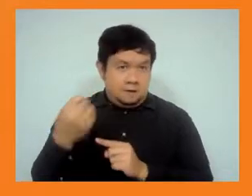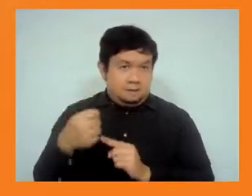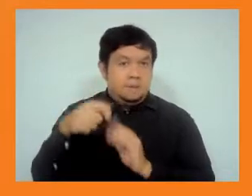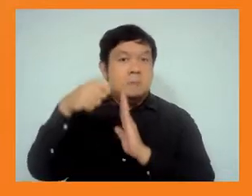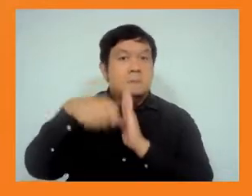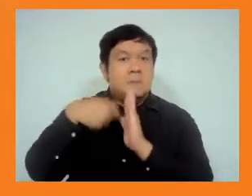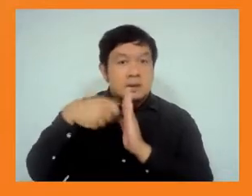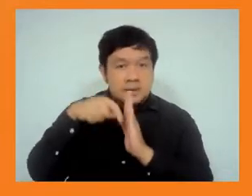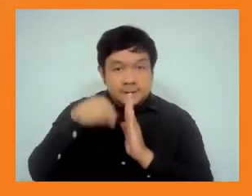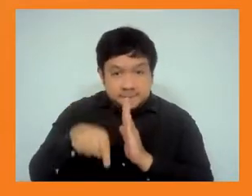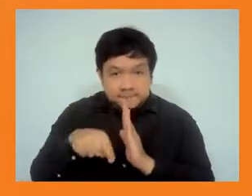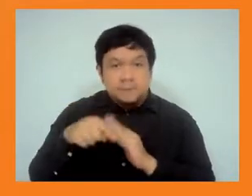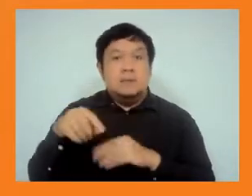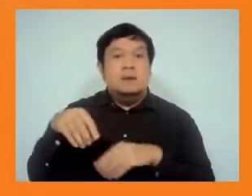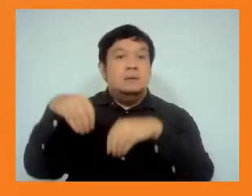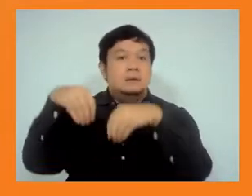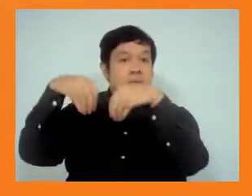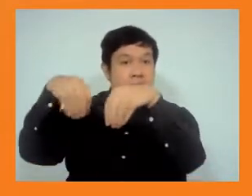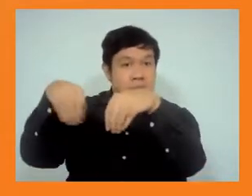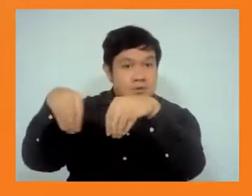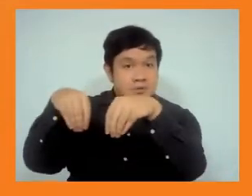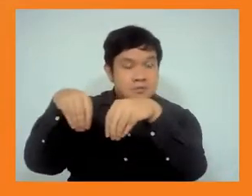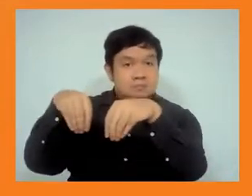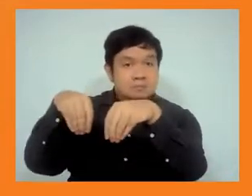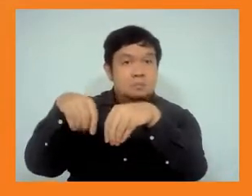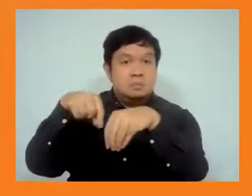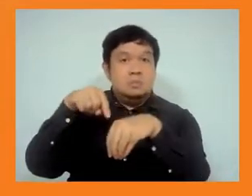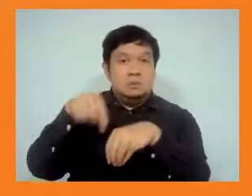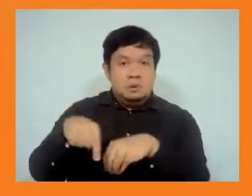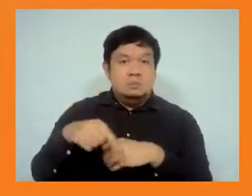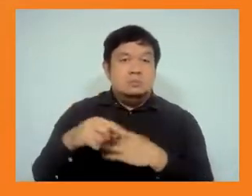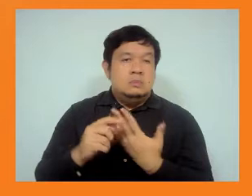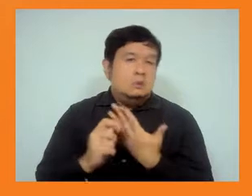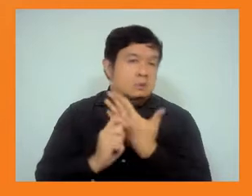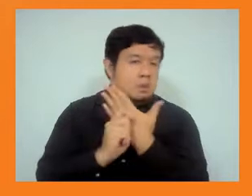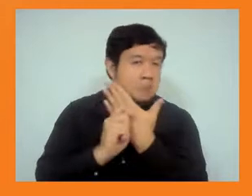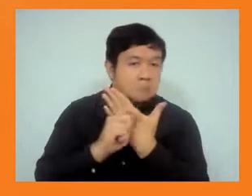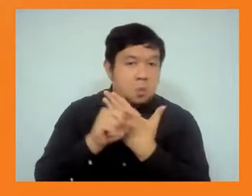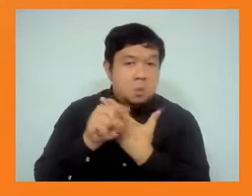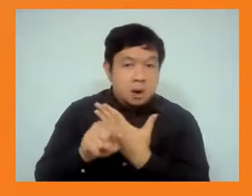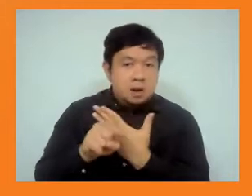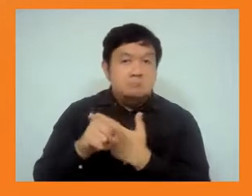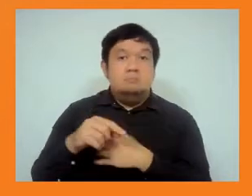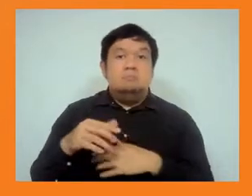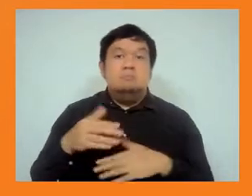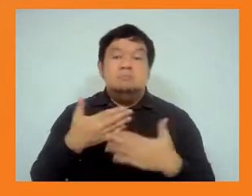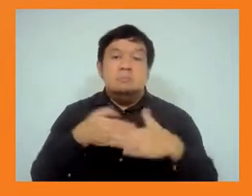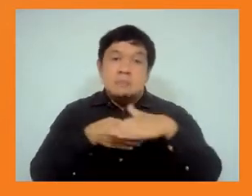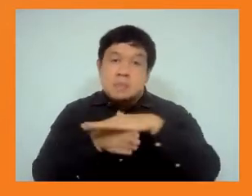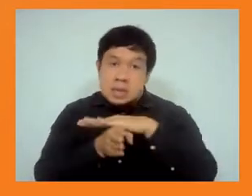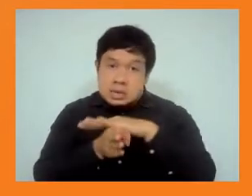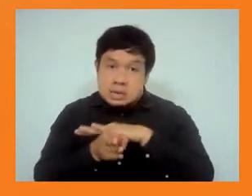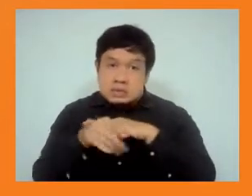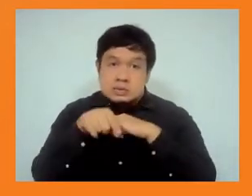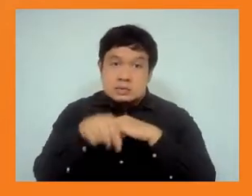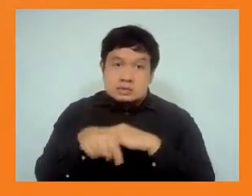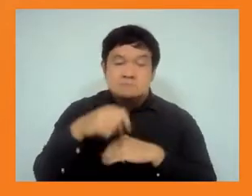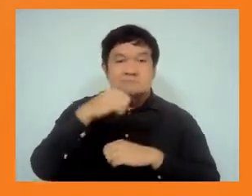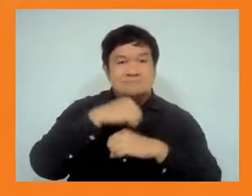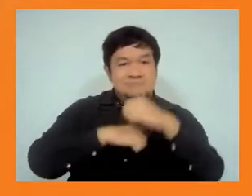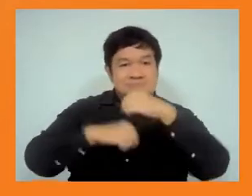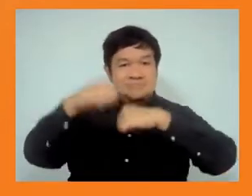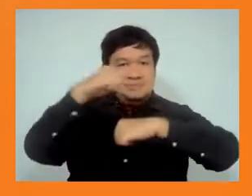out a small report on this, but why have we not taken it to the ADB yet? Because when we took a related issue to the ADB